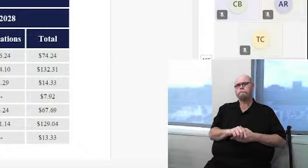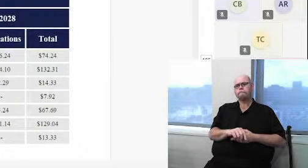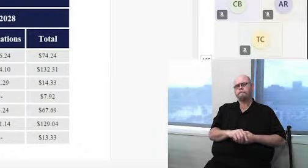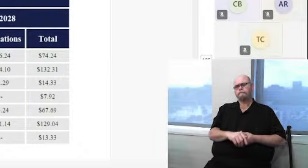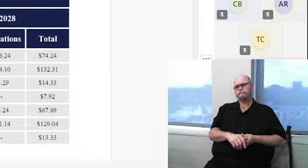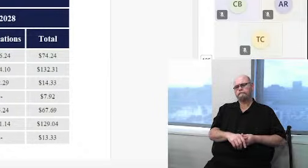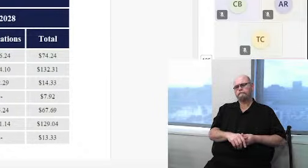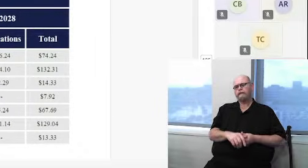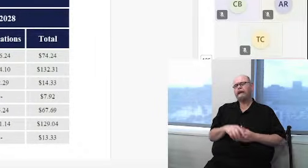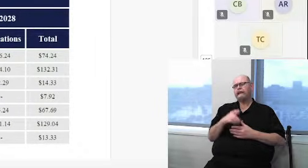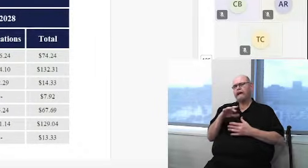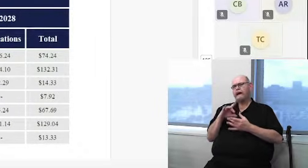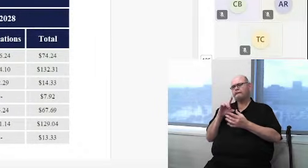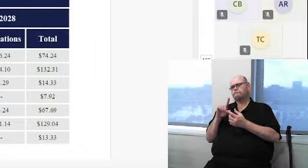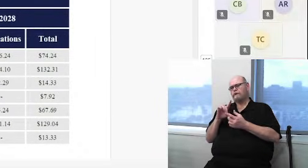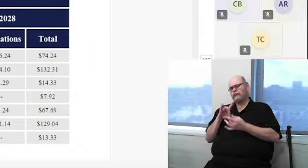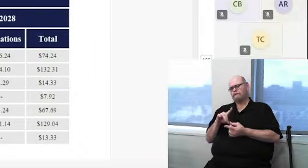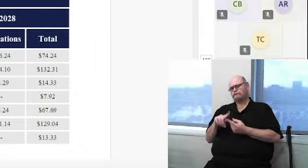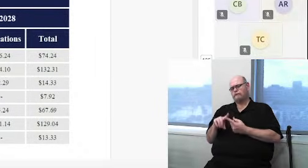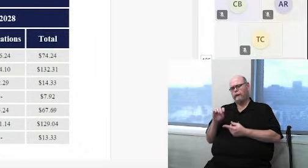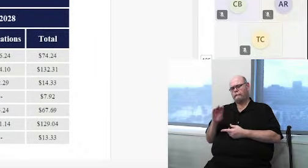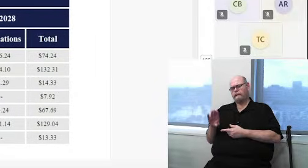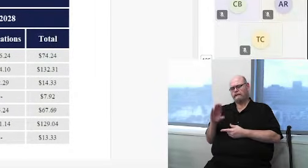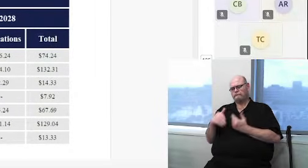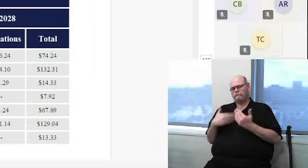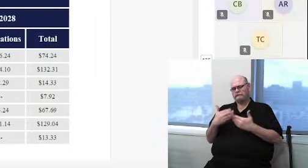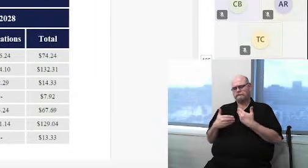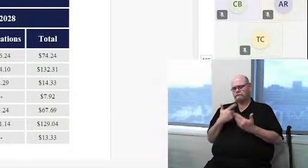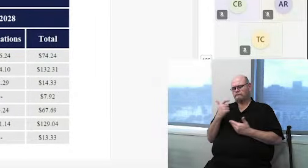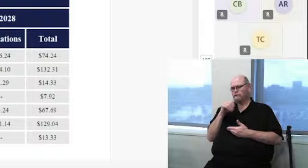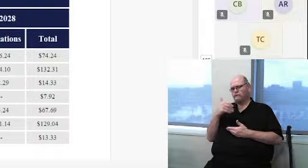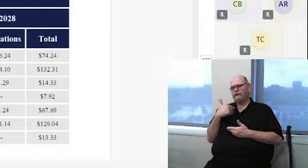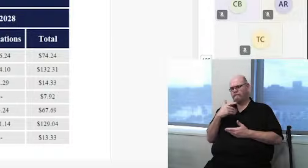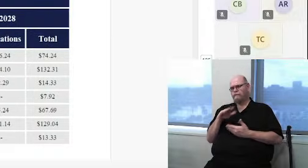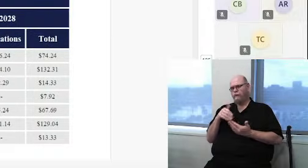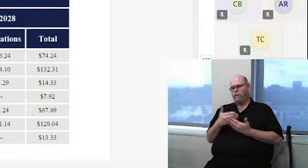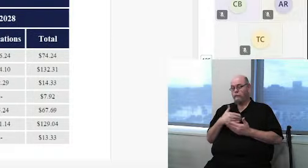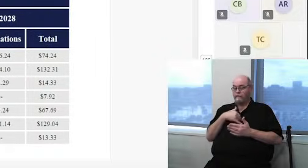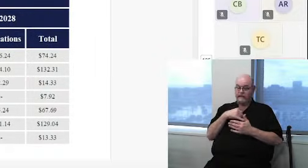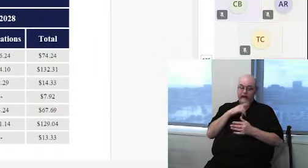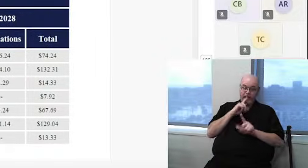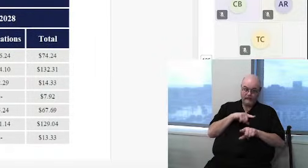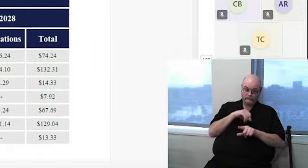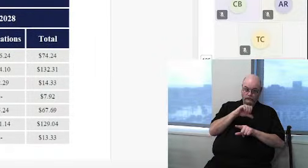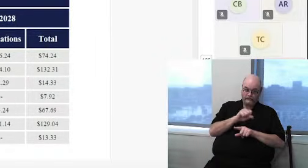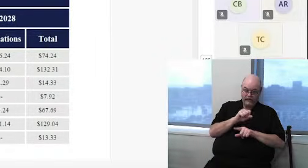federal spending. It has to do also with the obligation process to be able to get access to the funds because we don't have them all.